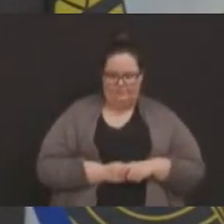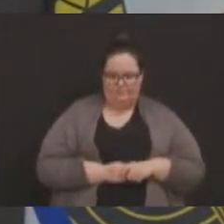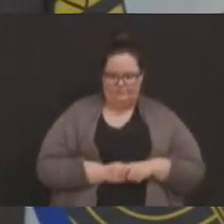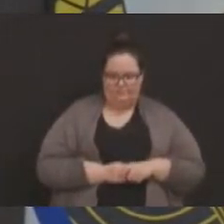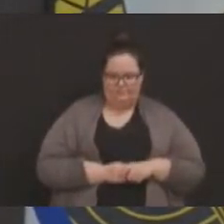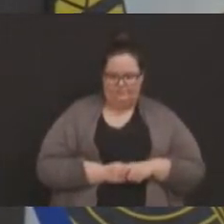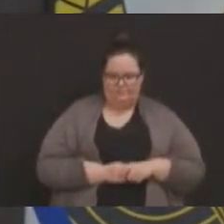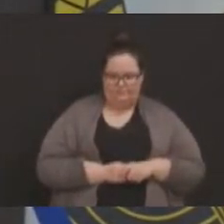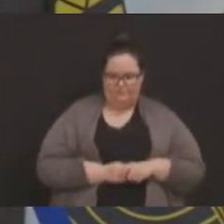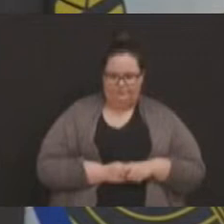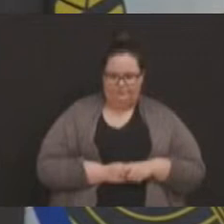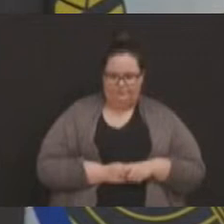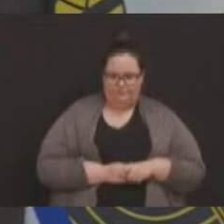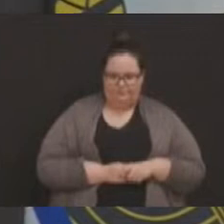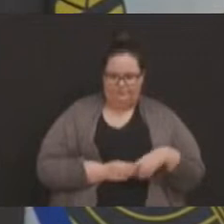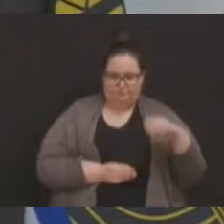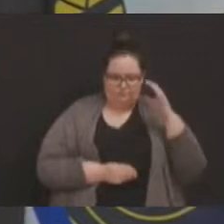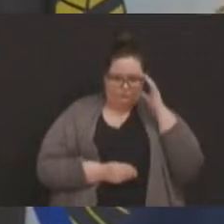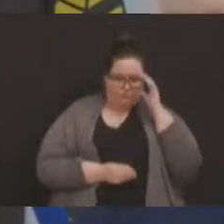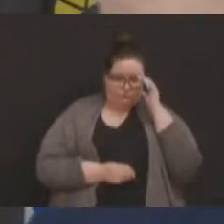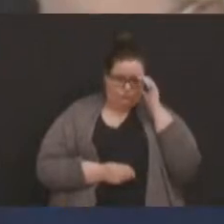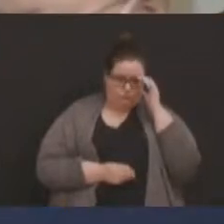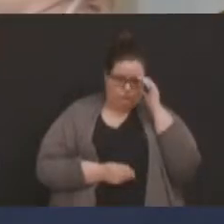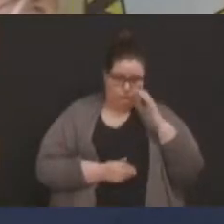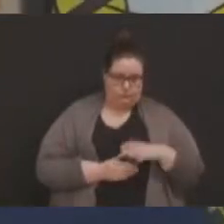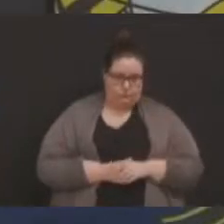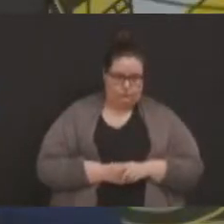you respond to that?